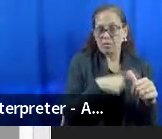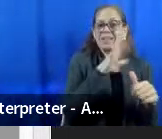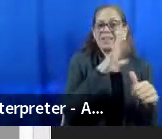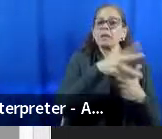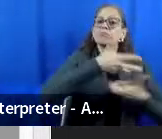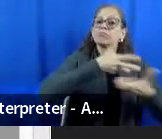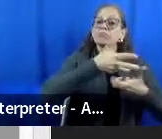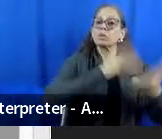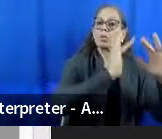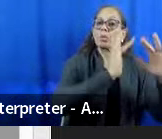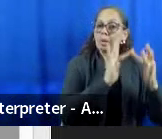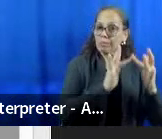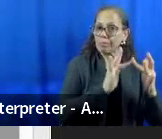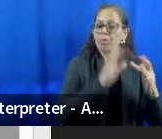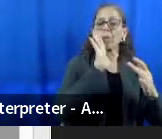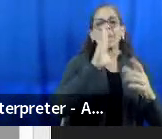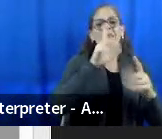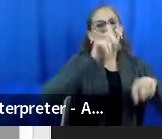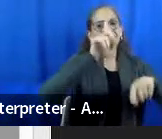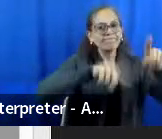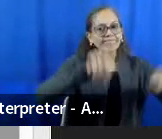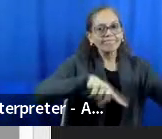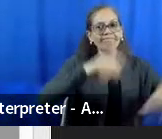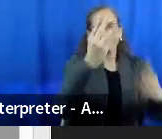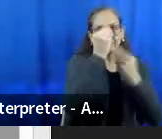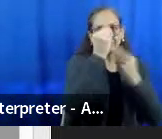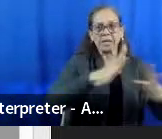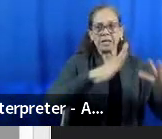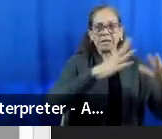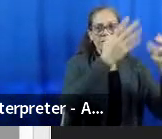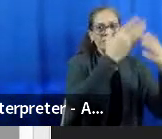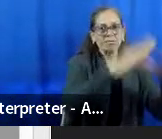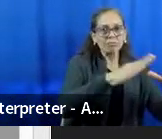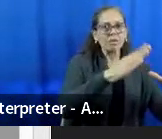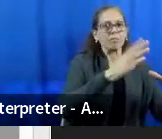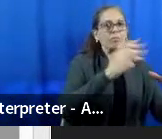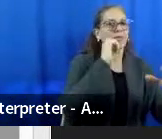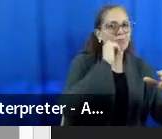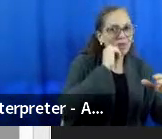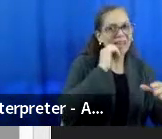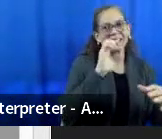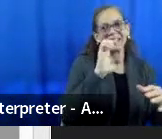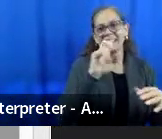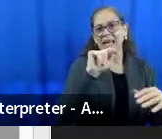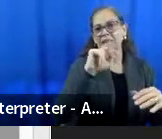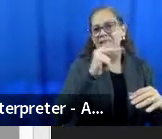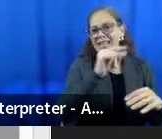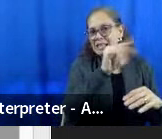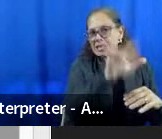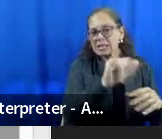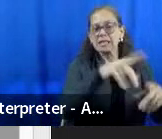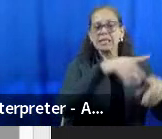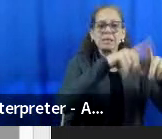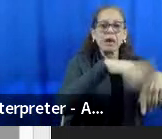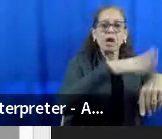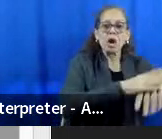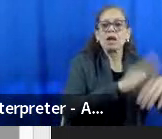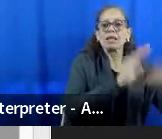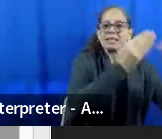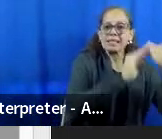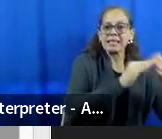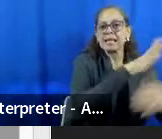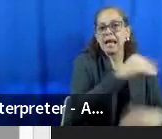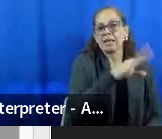interactive web tool that will have a wide variety of data broken down by race and ethnicity available at the neighborhood, borough, and citywide